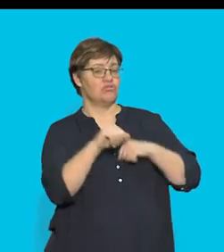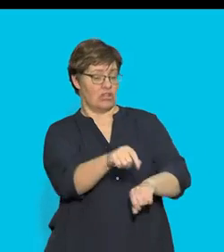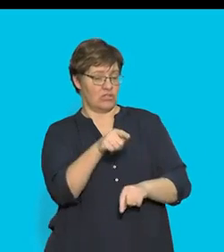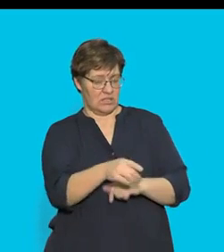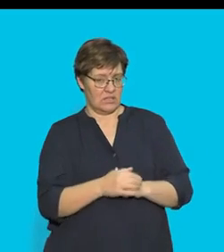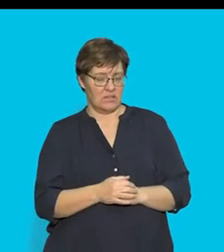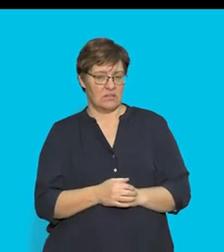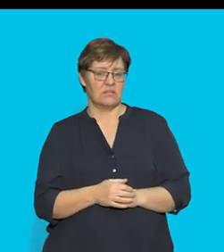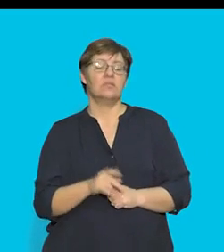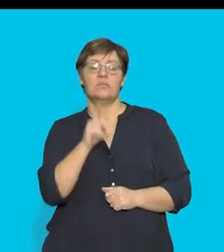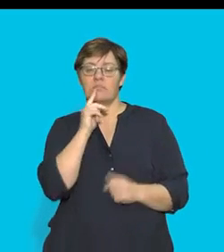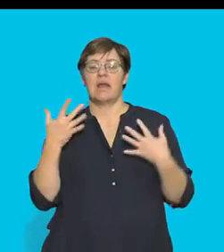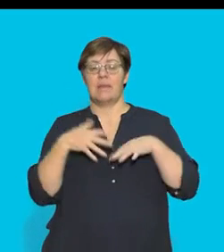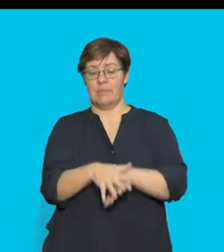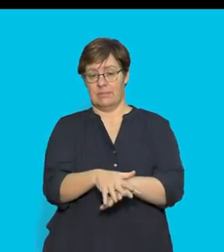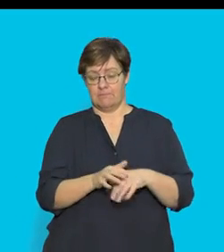and implement that.